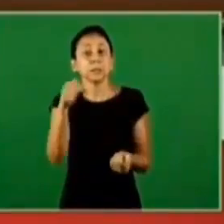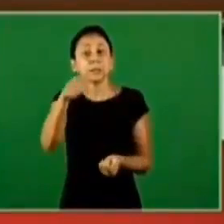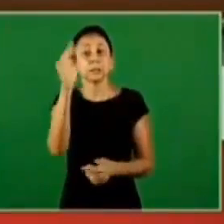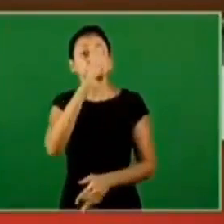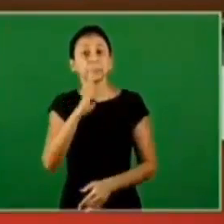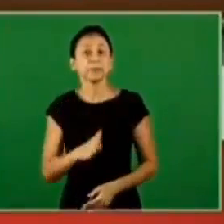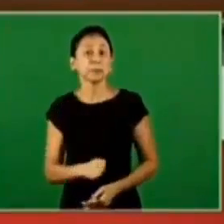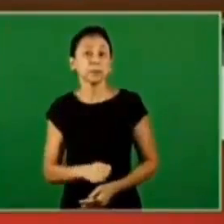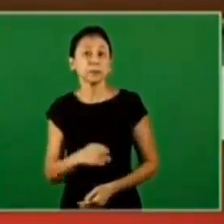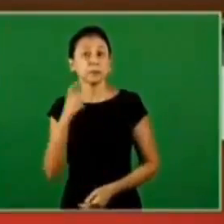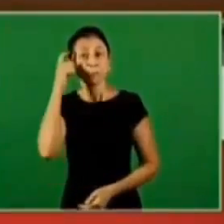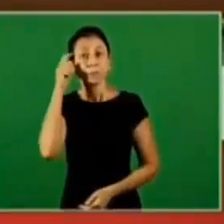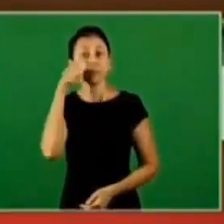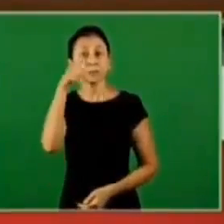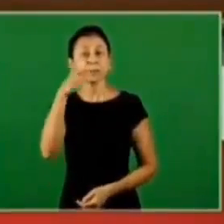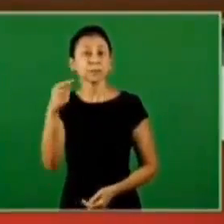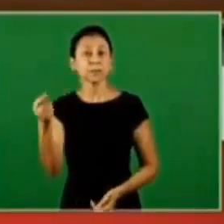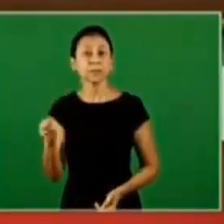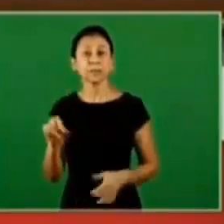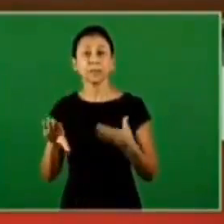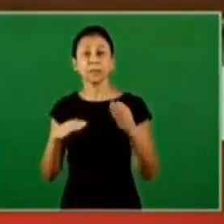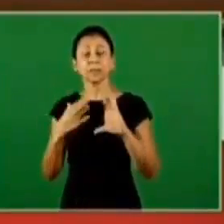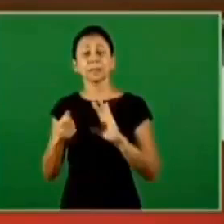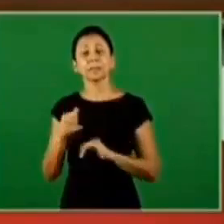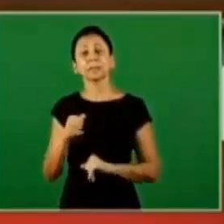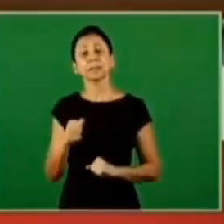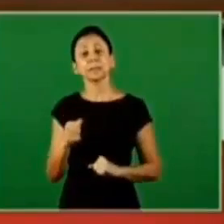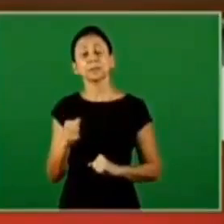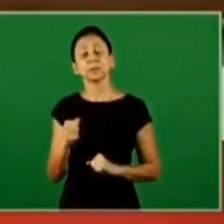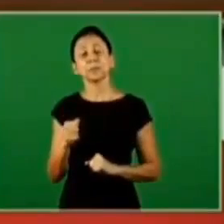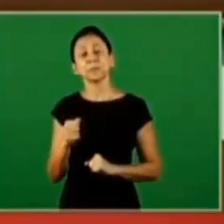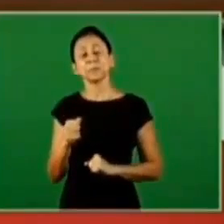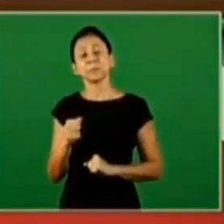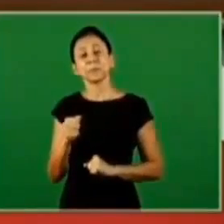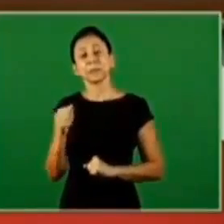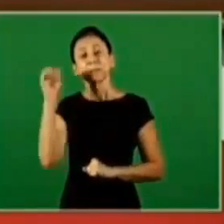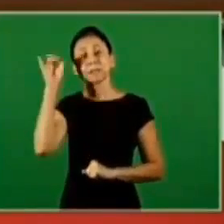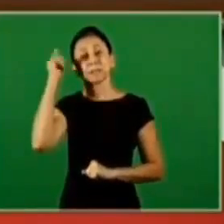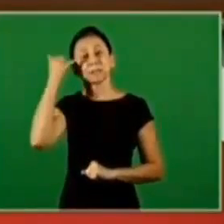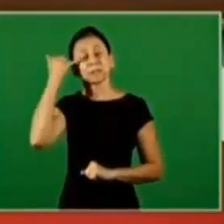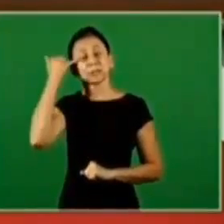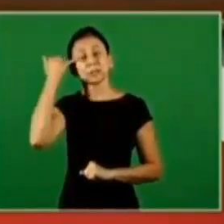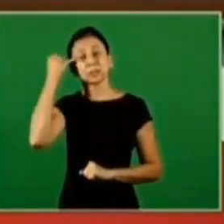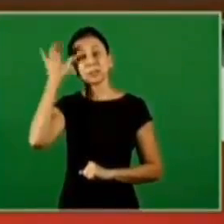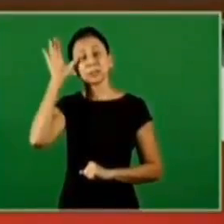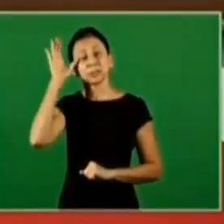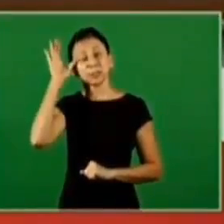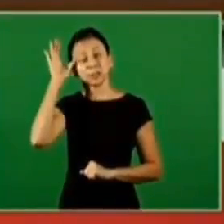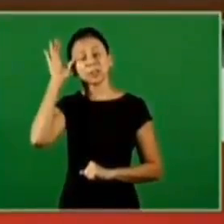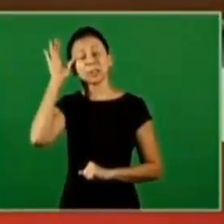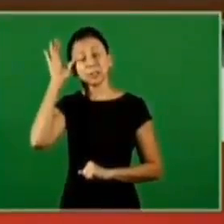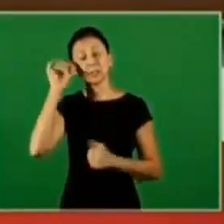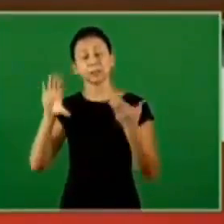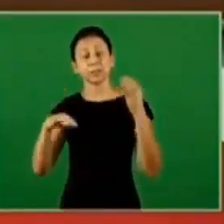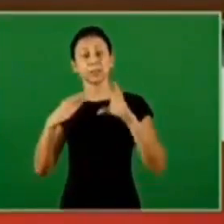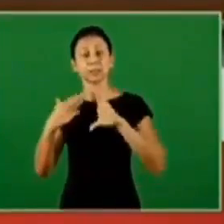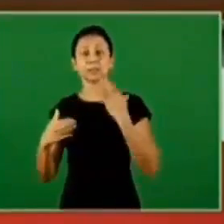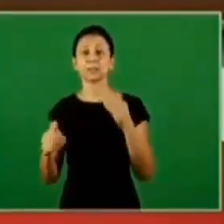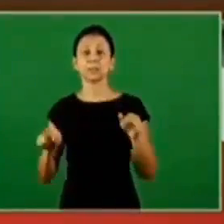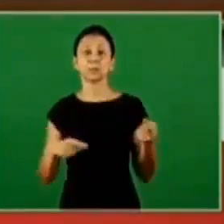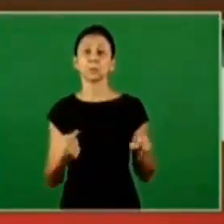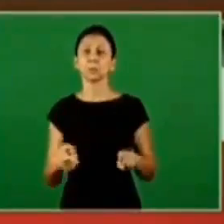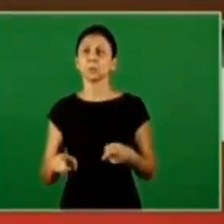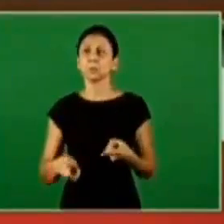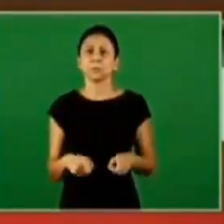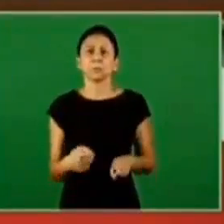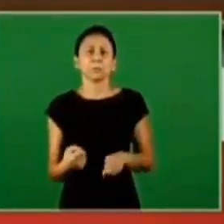China. Can you imagine? Sing a song in the day of independence of Brazil. It's the same as sing a